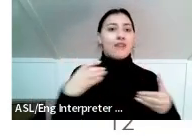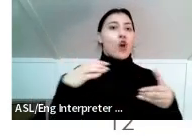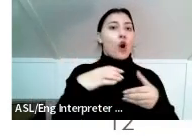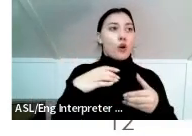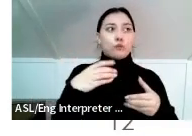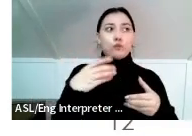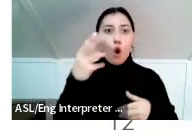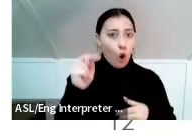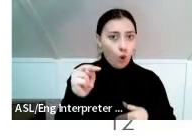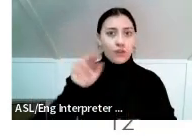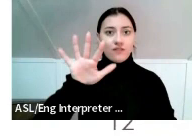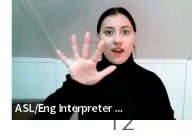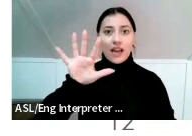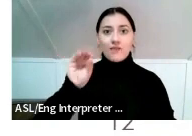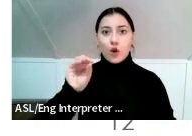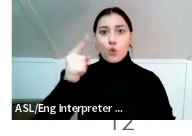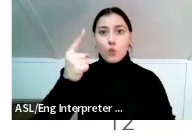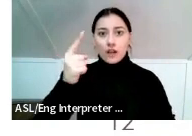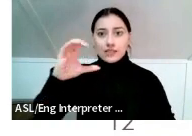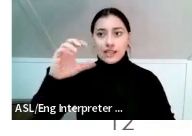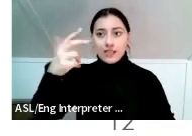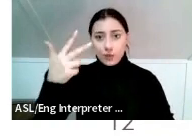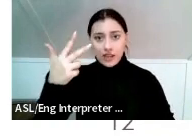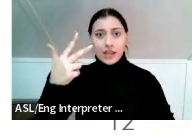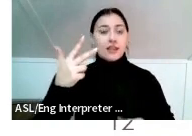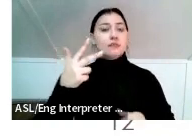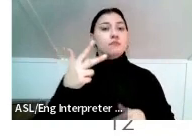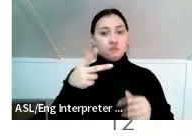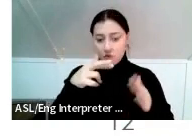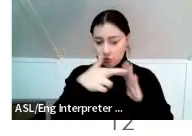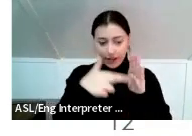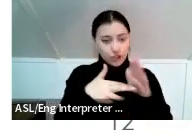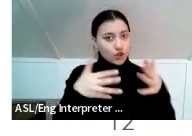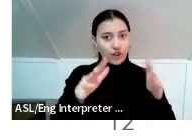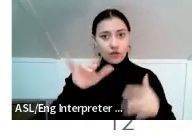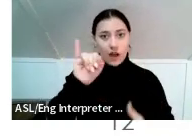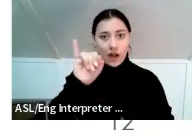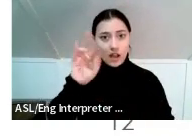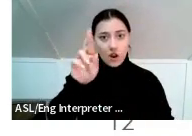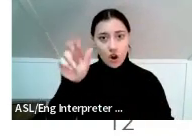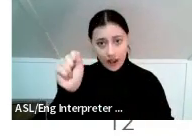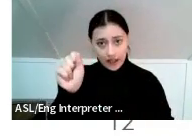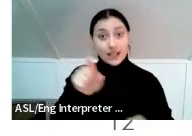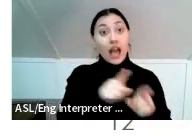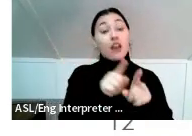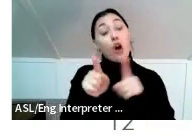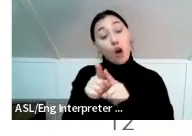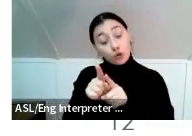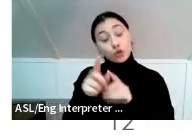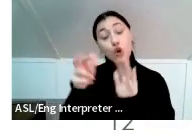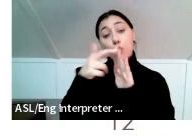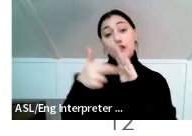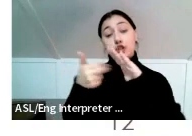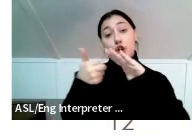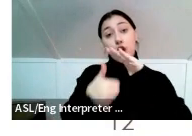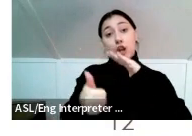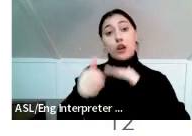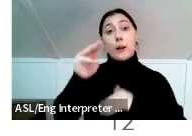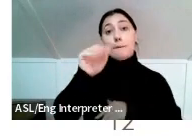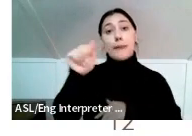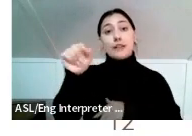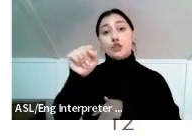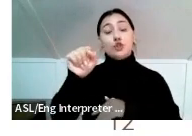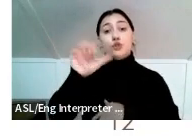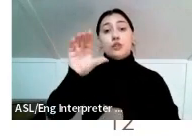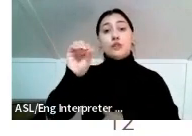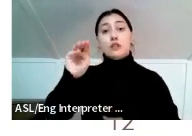the IRS, and they also need to be registered with the Massachusetts Secretary of the Commonwealth, either incorporated in Massachusetts